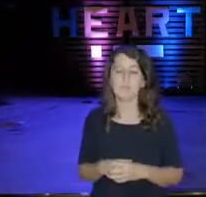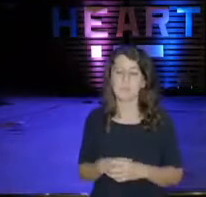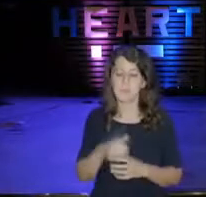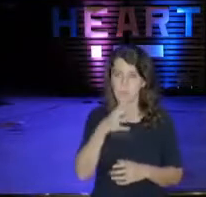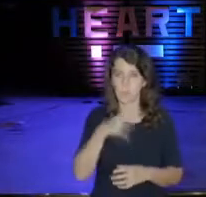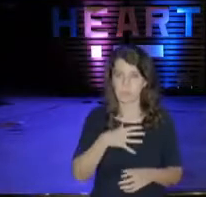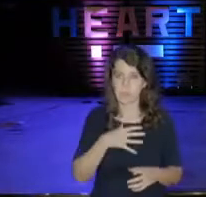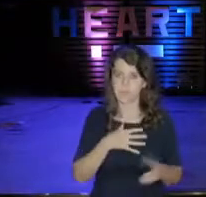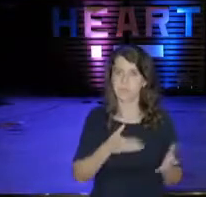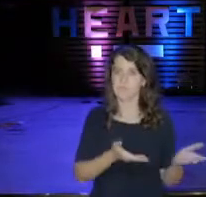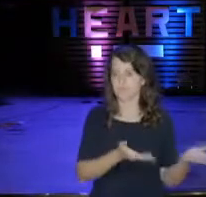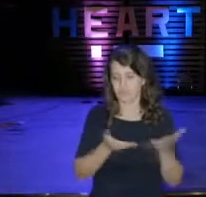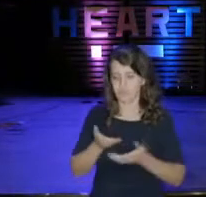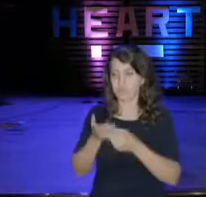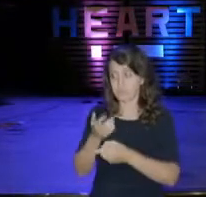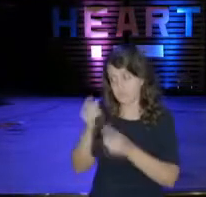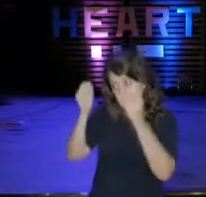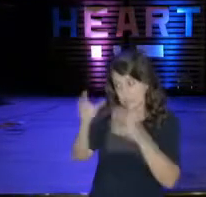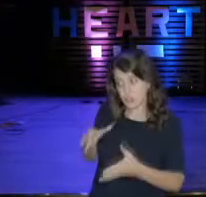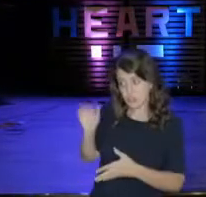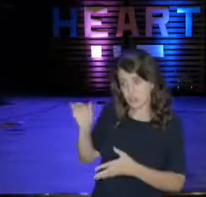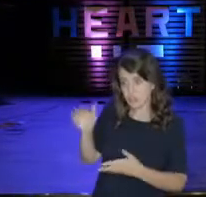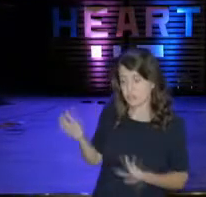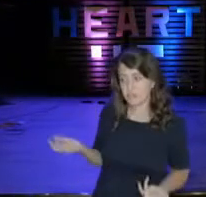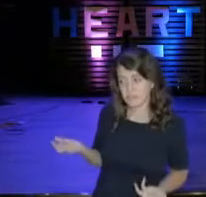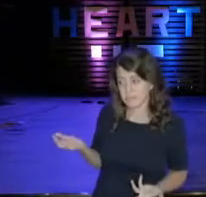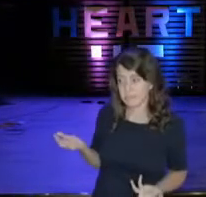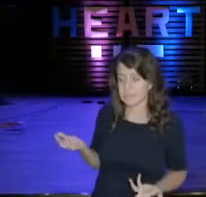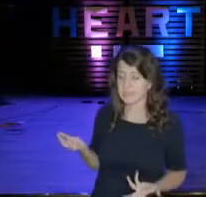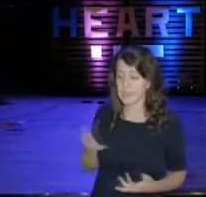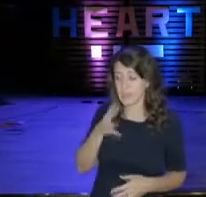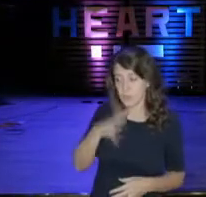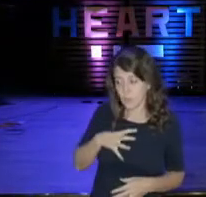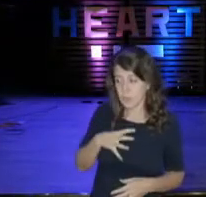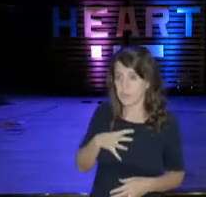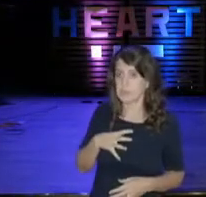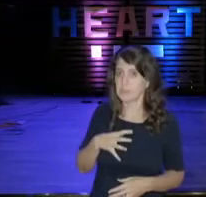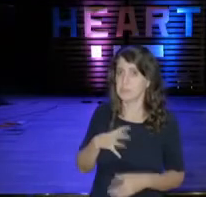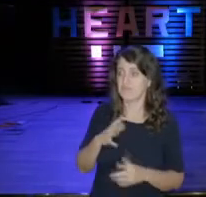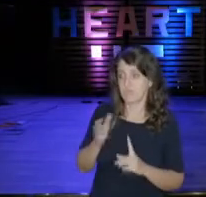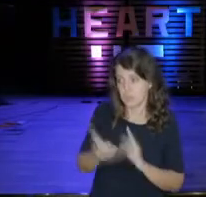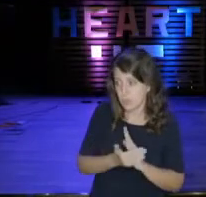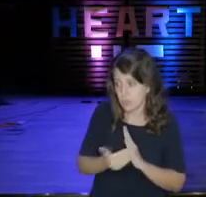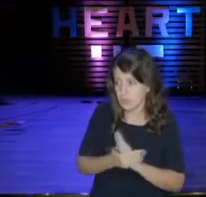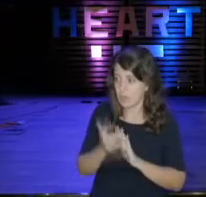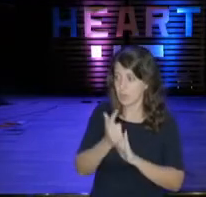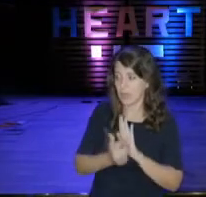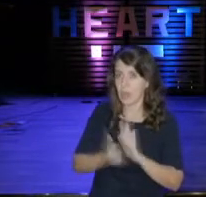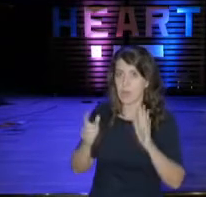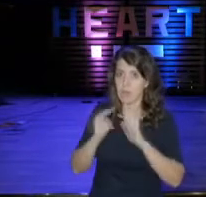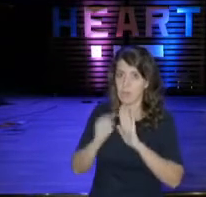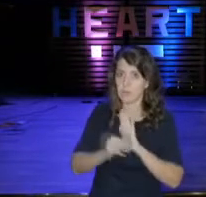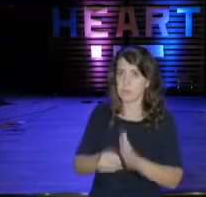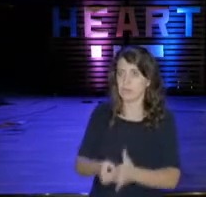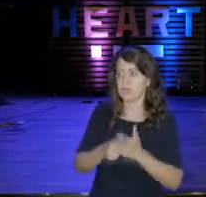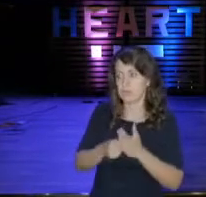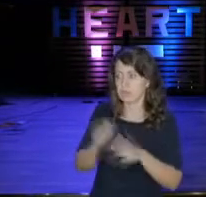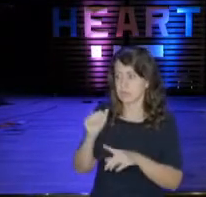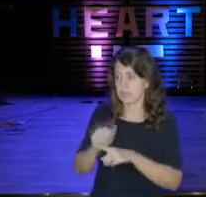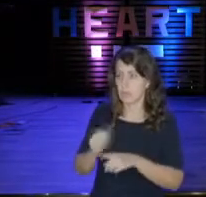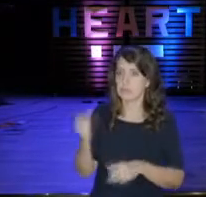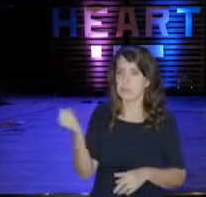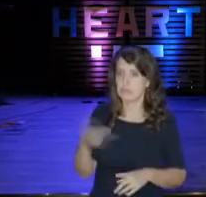him. "Teacher," they said to Jesus, "this woman was caught in the act of adultery. The law of Moses says to stone her. What do you